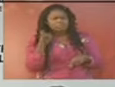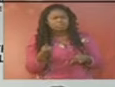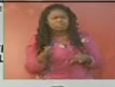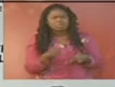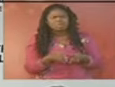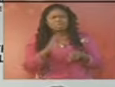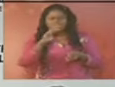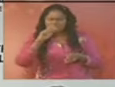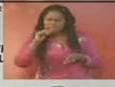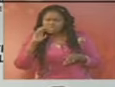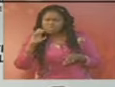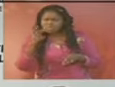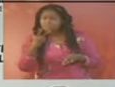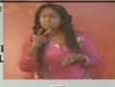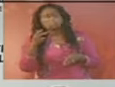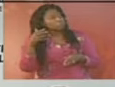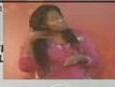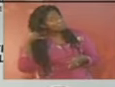CNC3?